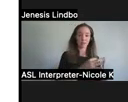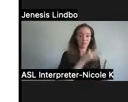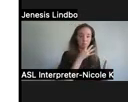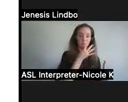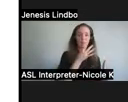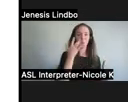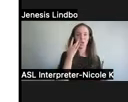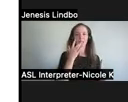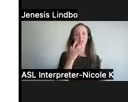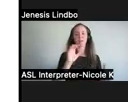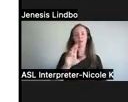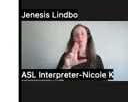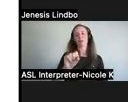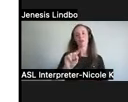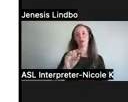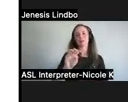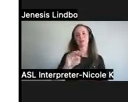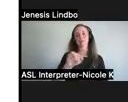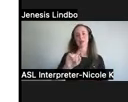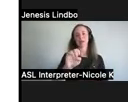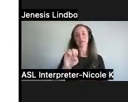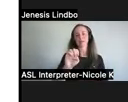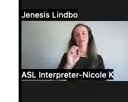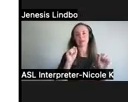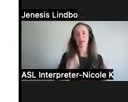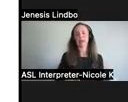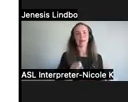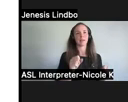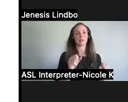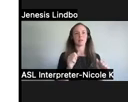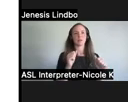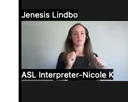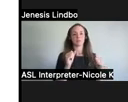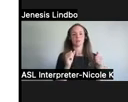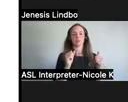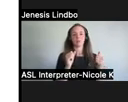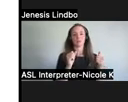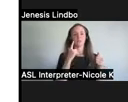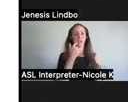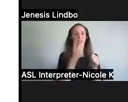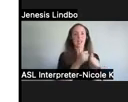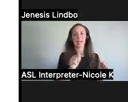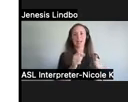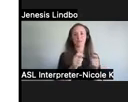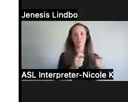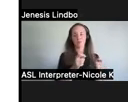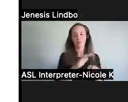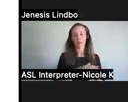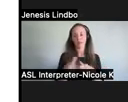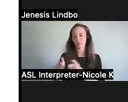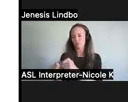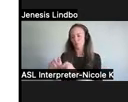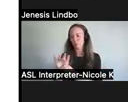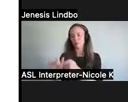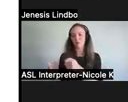completely customizable. So like I said before, I can customize any combination of sip and puff to be any control on the controller. And I can program thousands